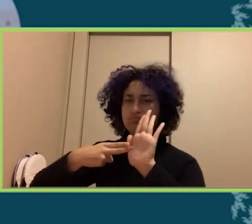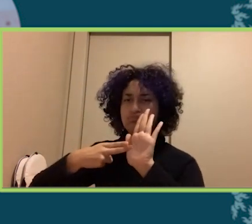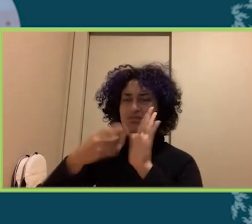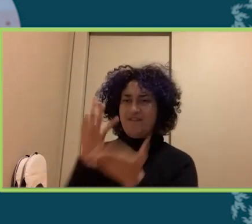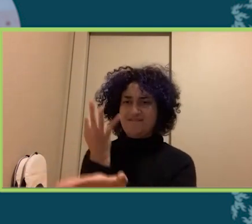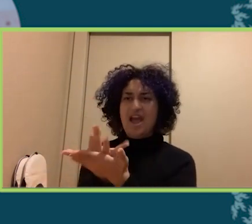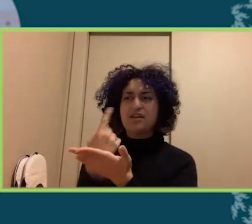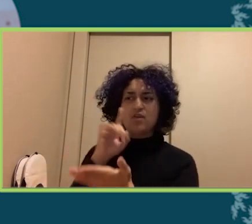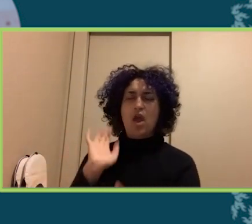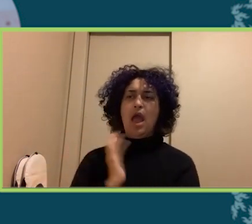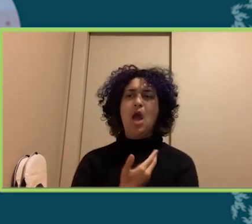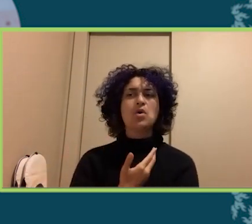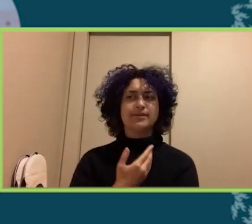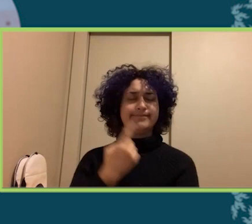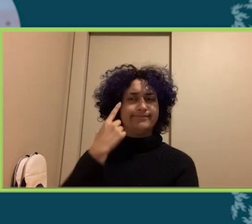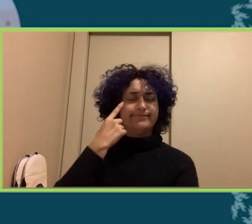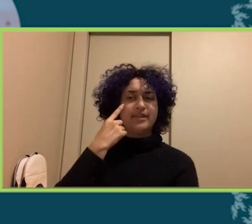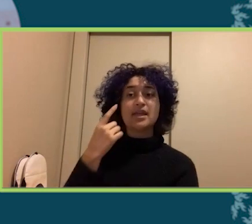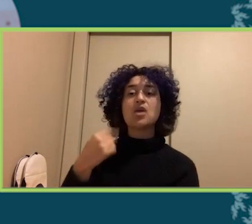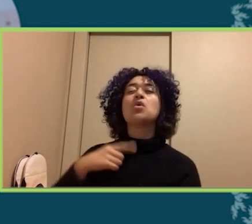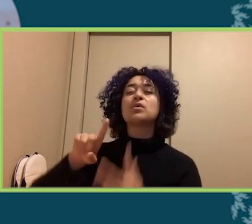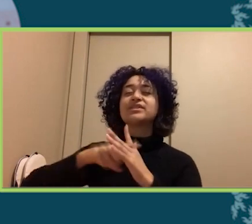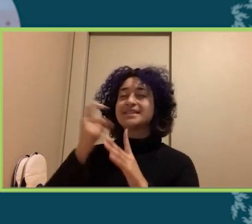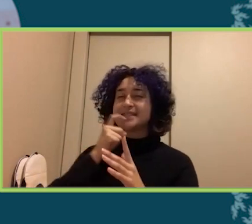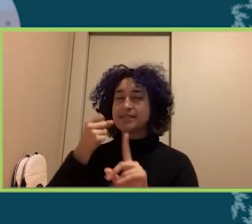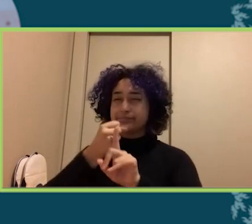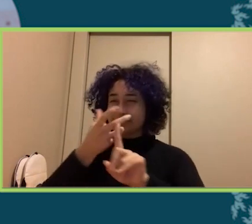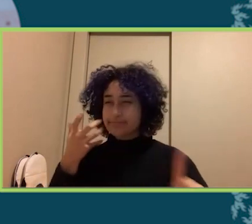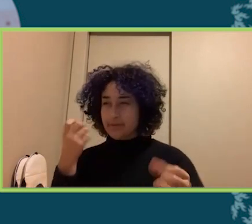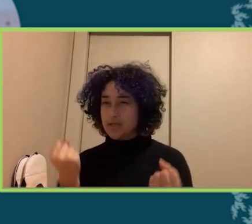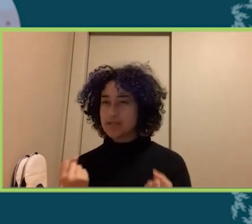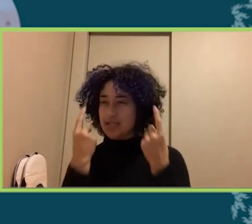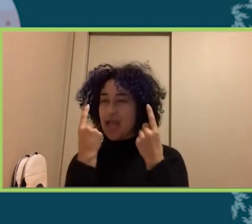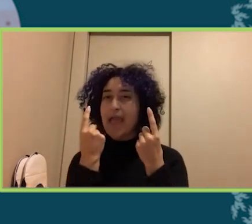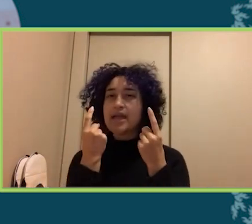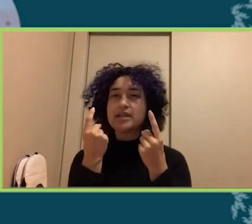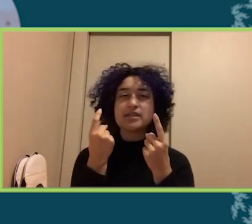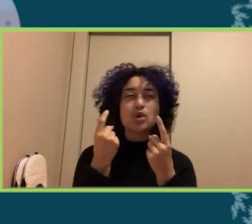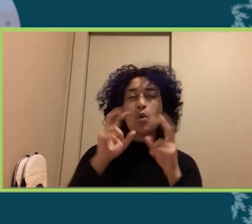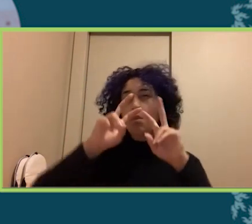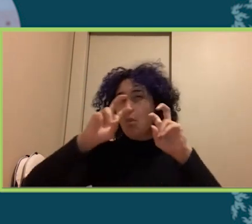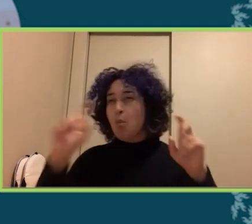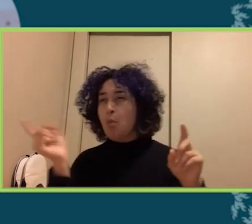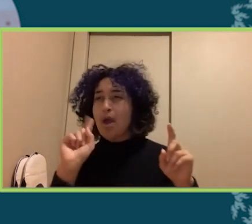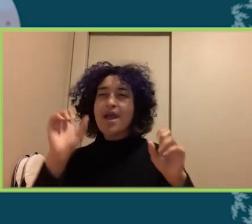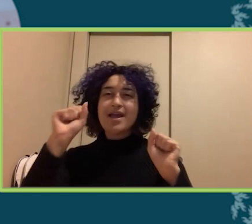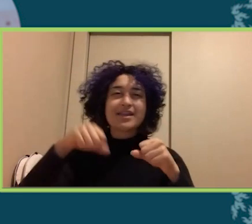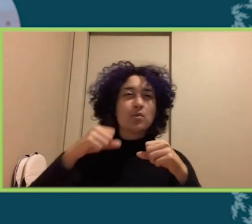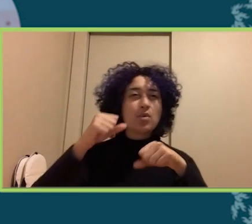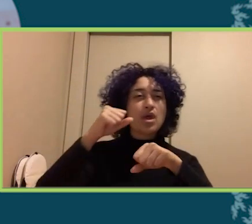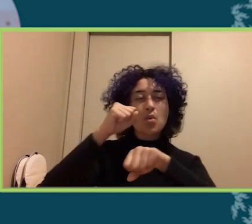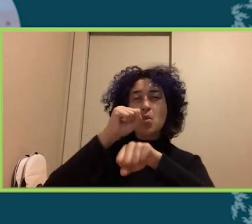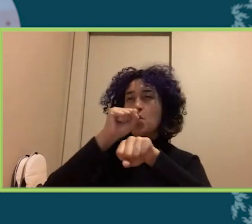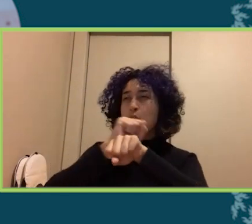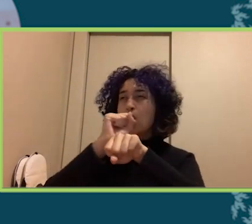of argument, what we start to need to understand is, where can we operate within that system, whether that be in